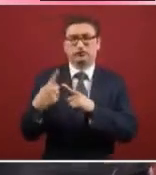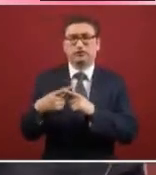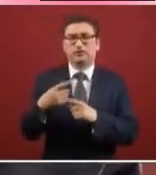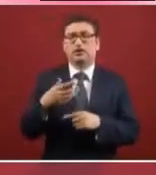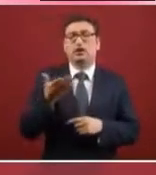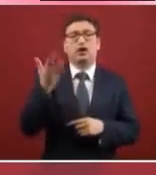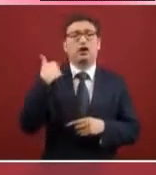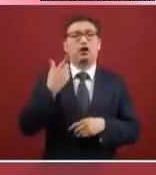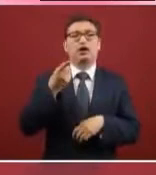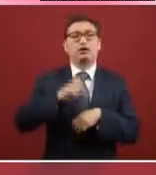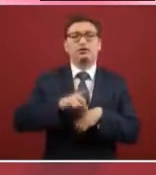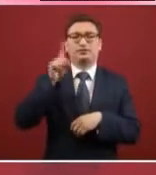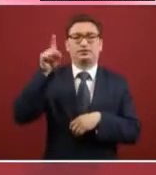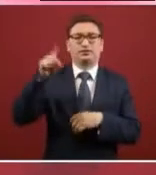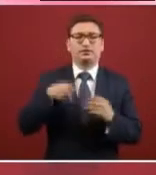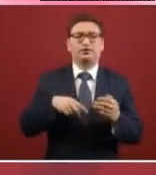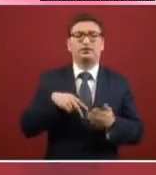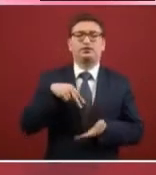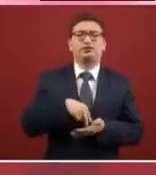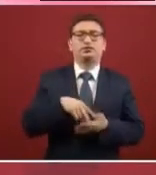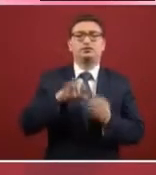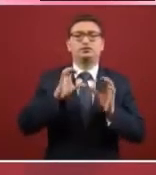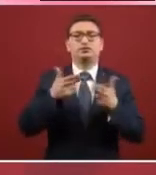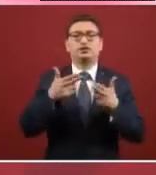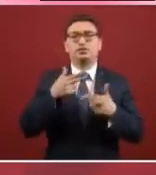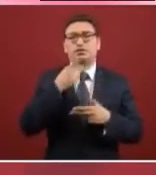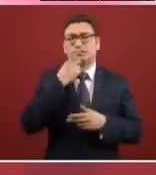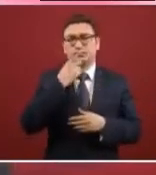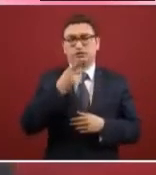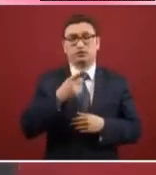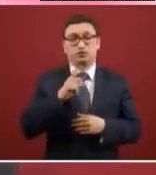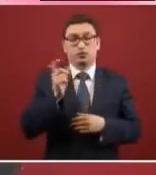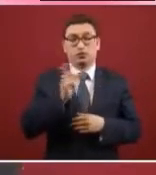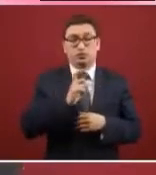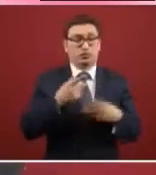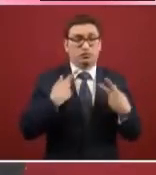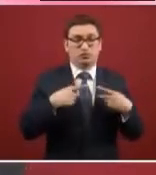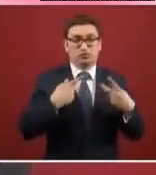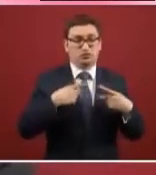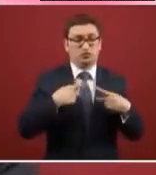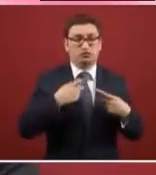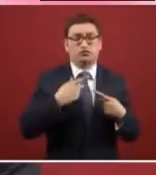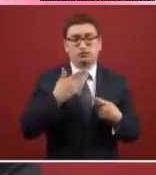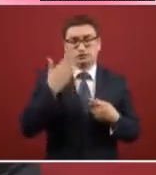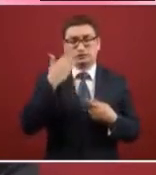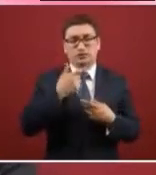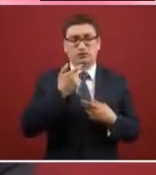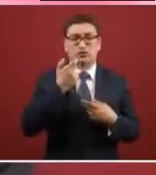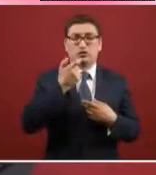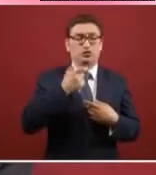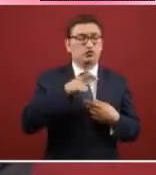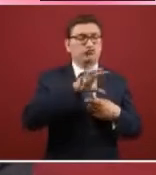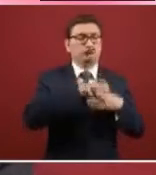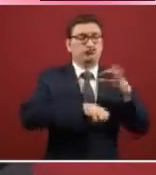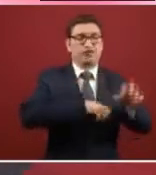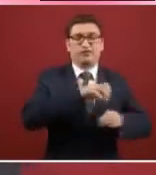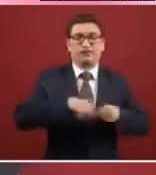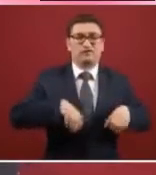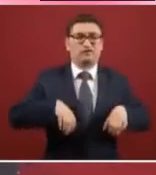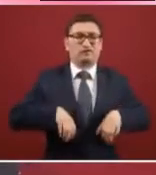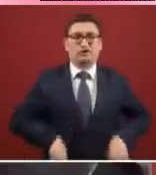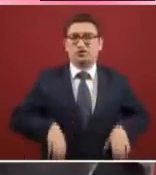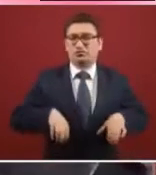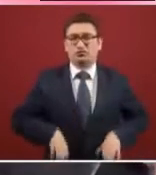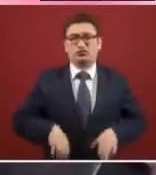period. Dije en Chiapas, I said in Chiapas the other day saqueo, that the looting de los últimos años, of the past few years no